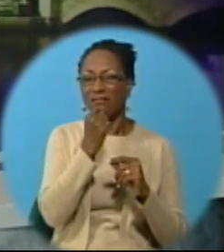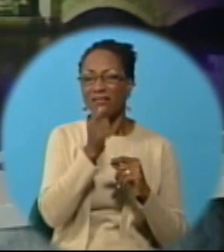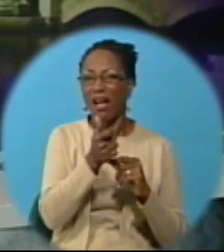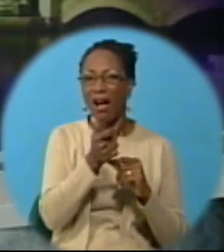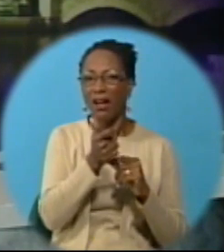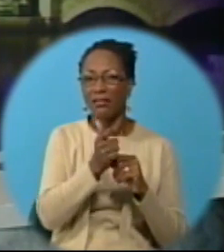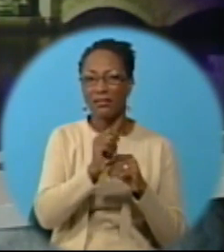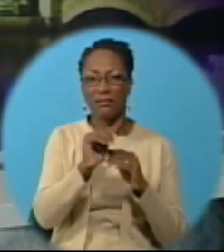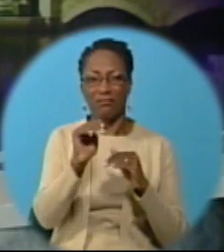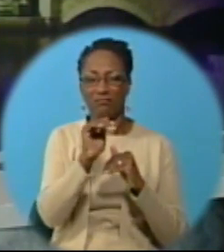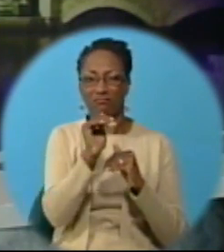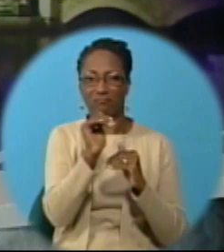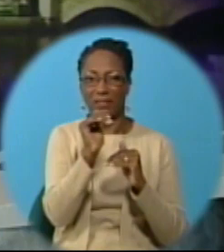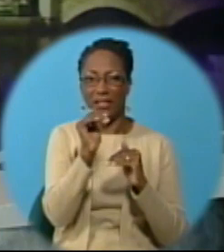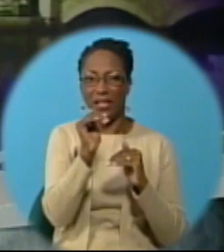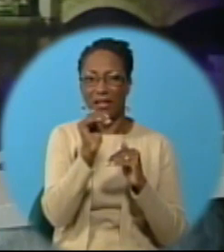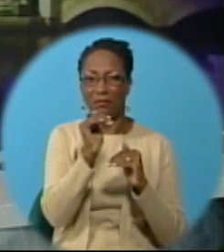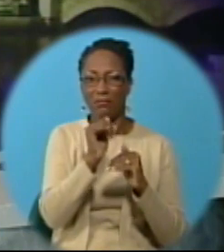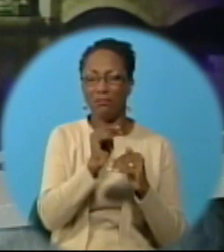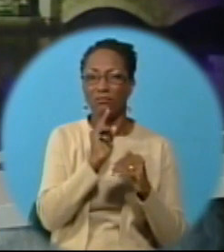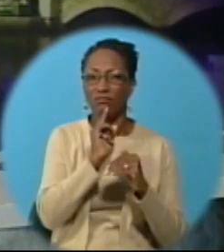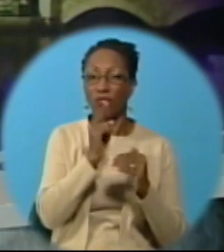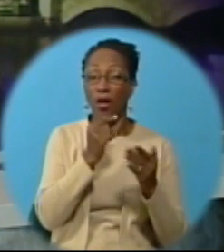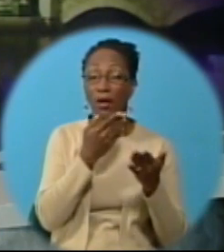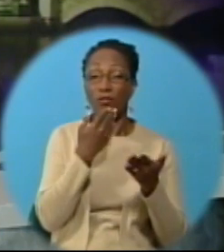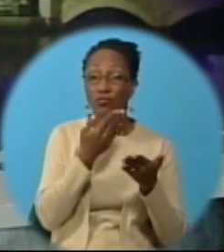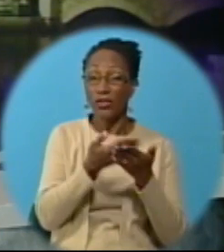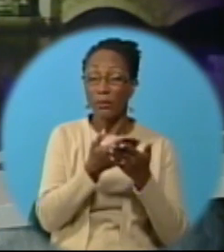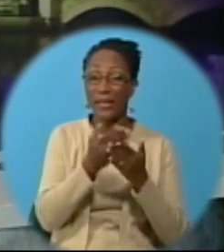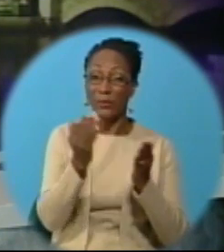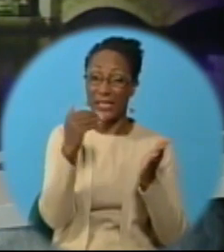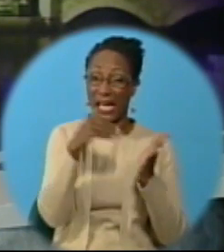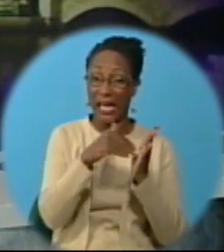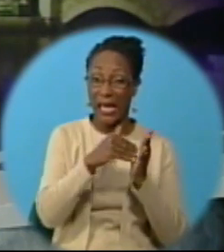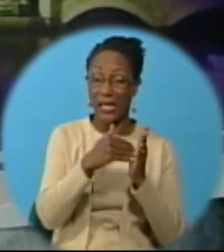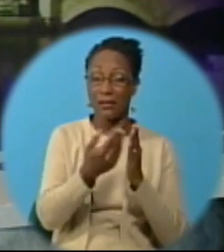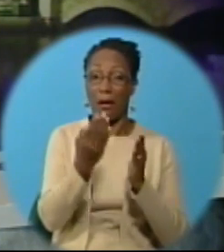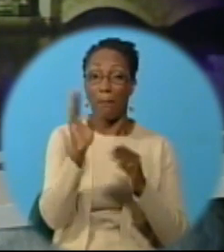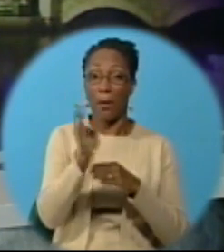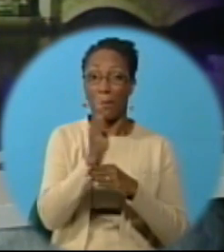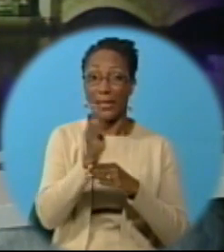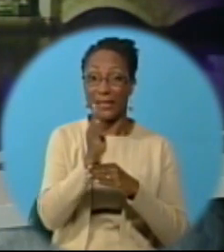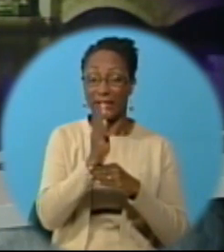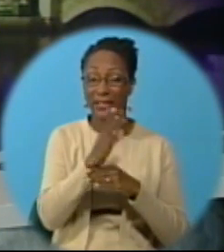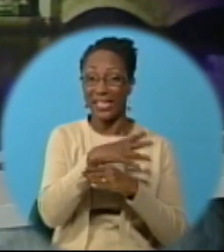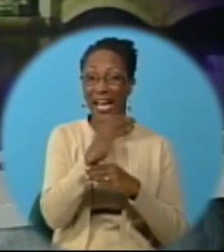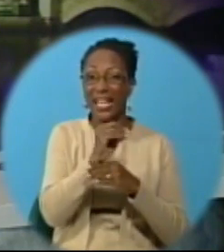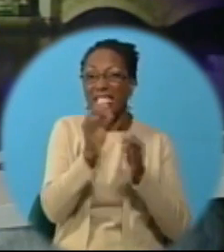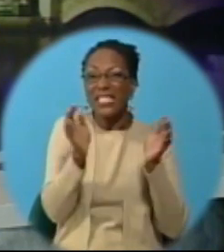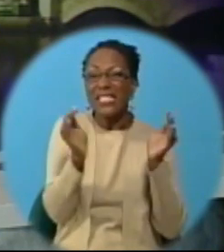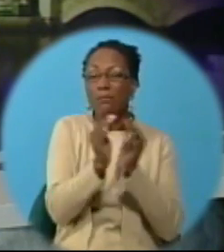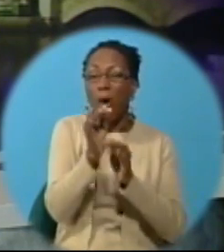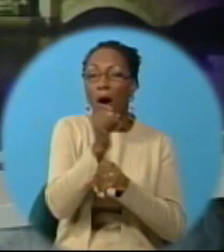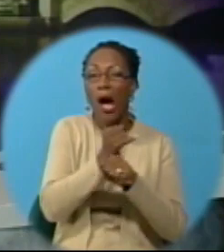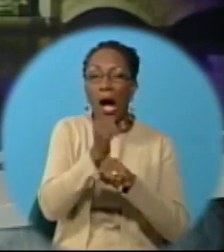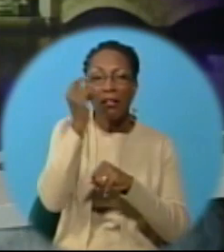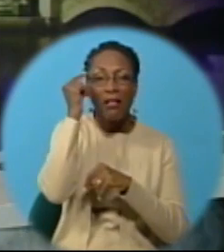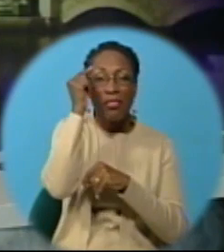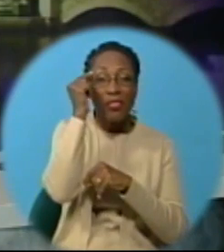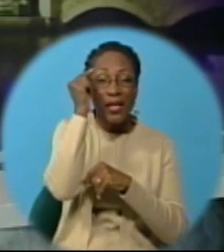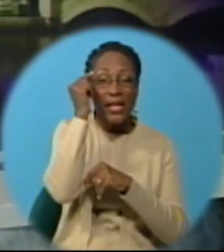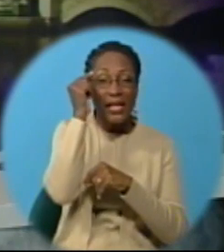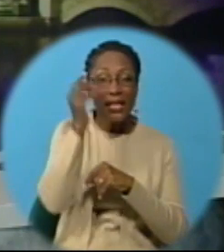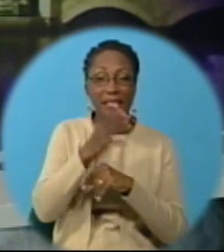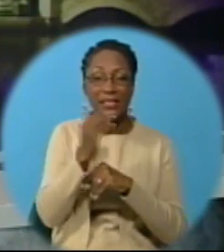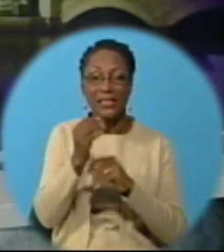based on small island insularity and anti-Barbadian sentiment. Commercial further contended that by Cameron's own